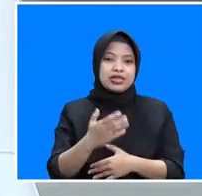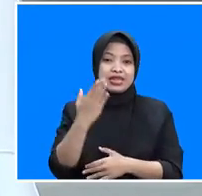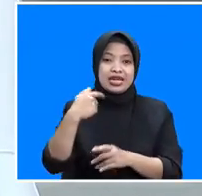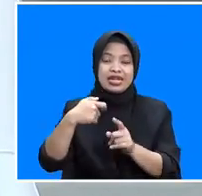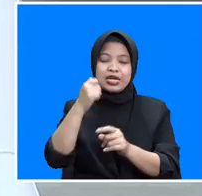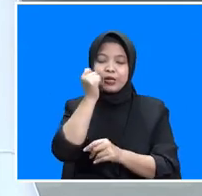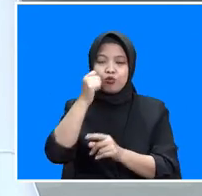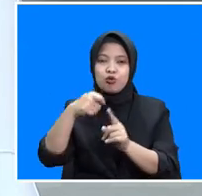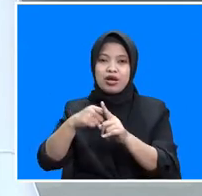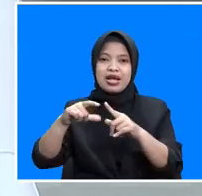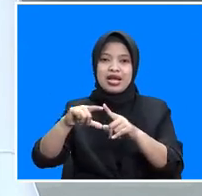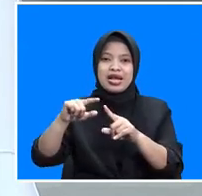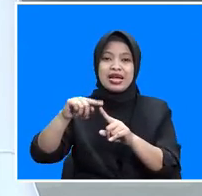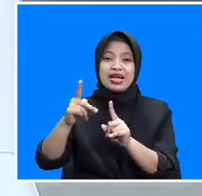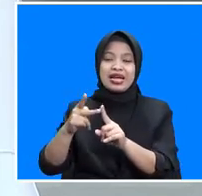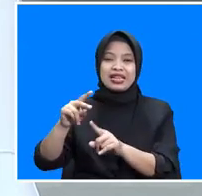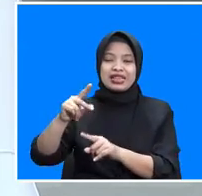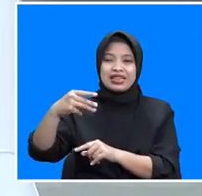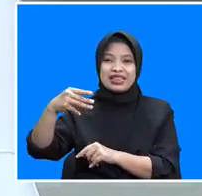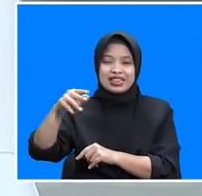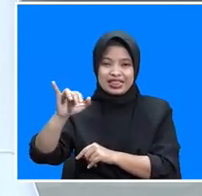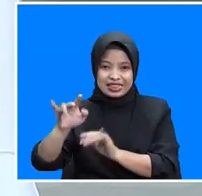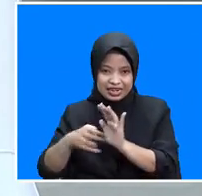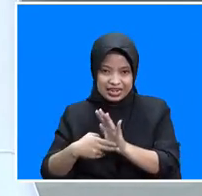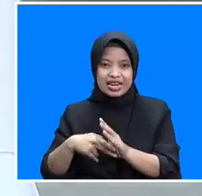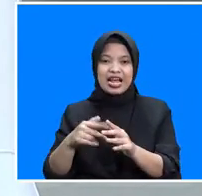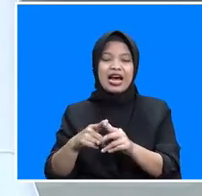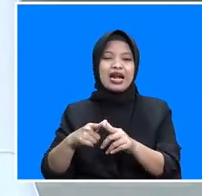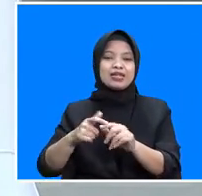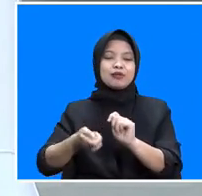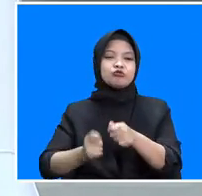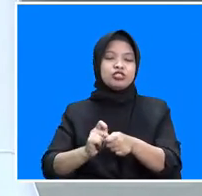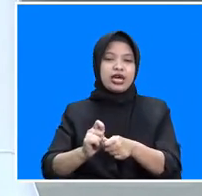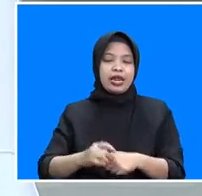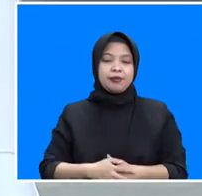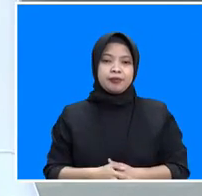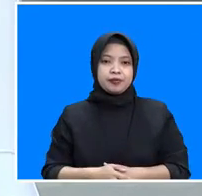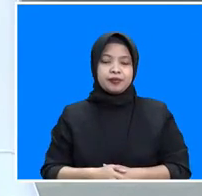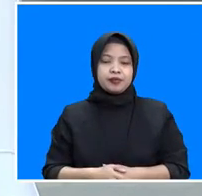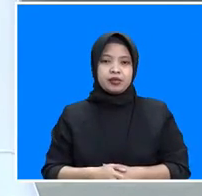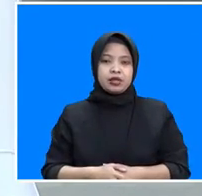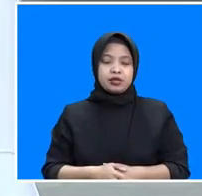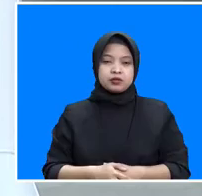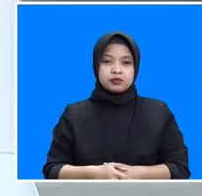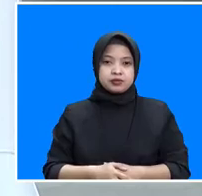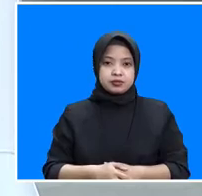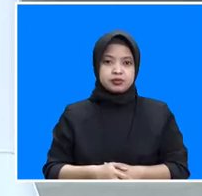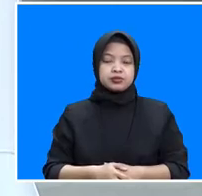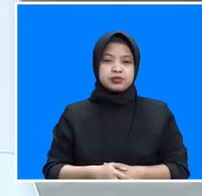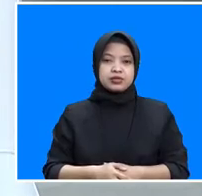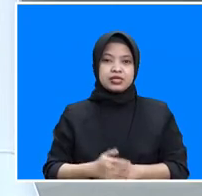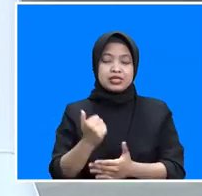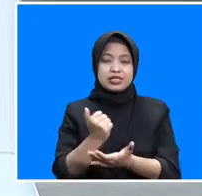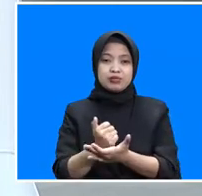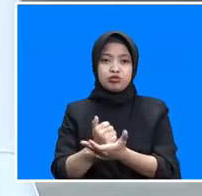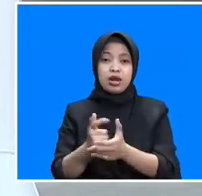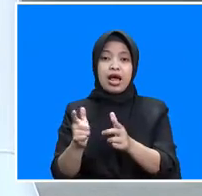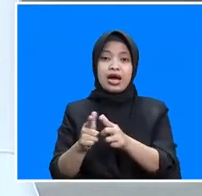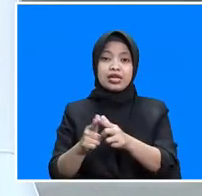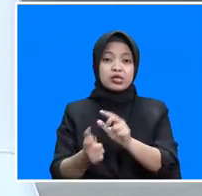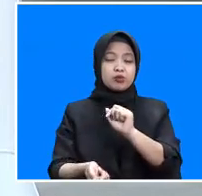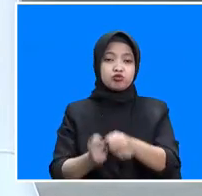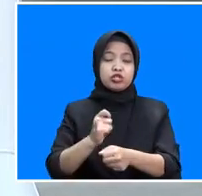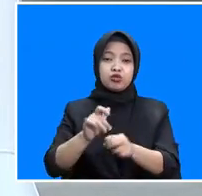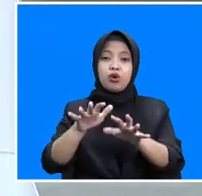need to see how the students are with assessment tools that are simple, easy to use, and